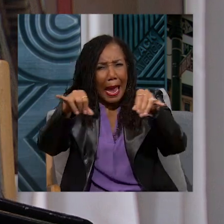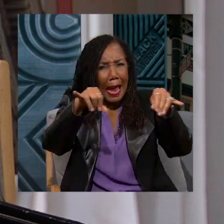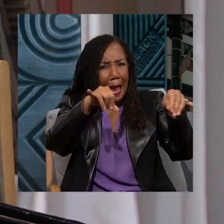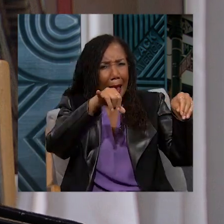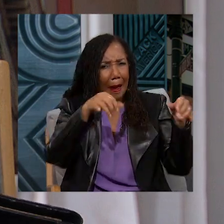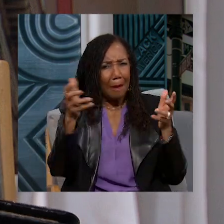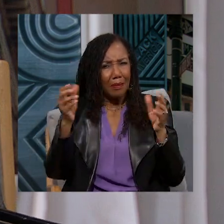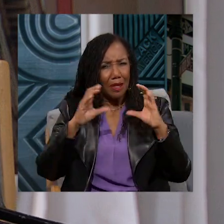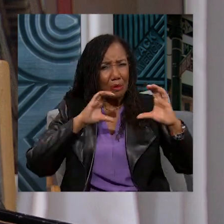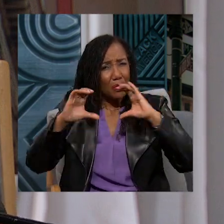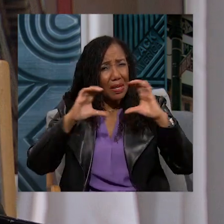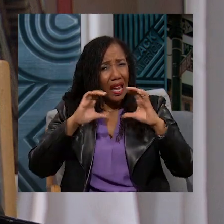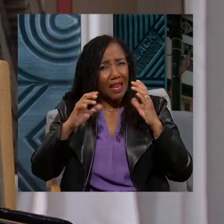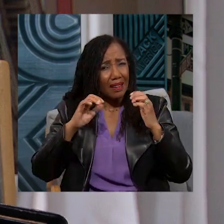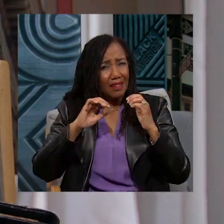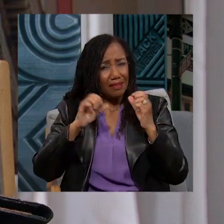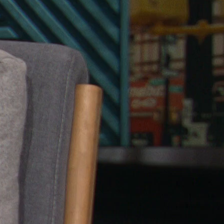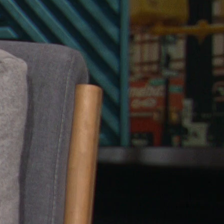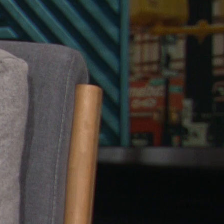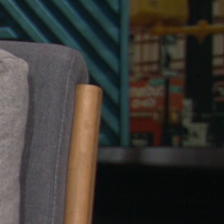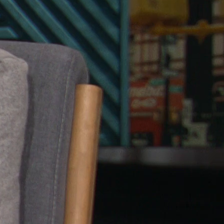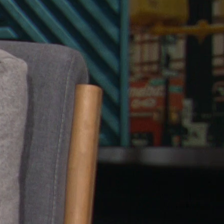language, sign language?